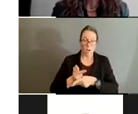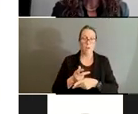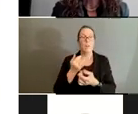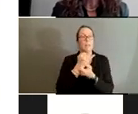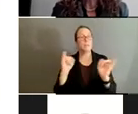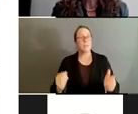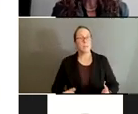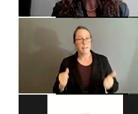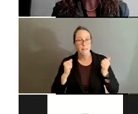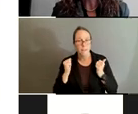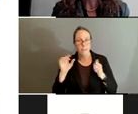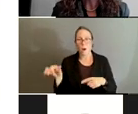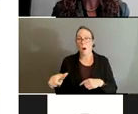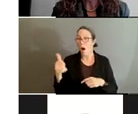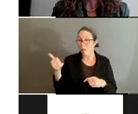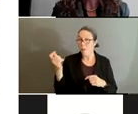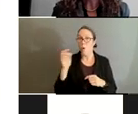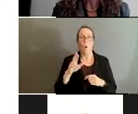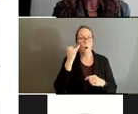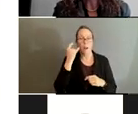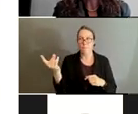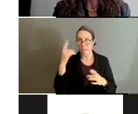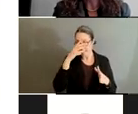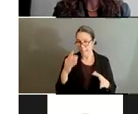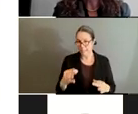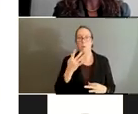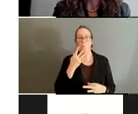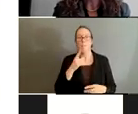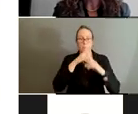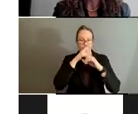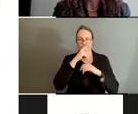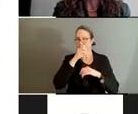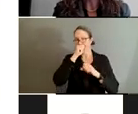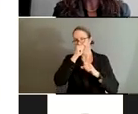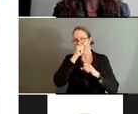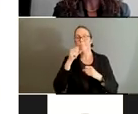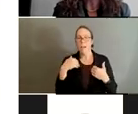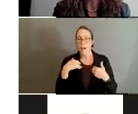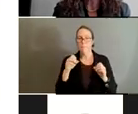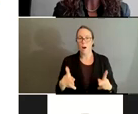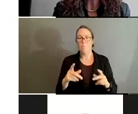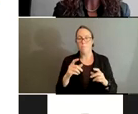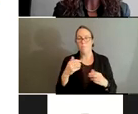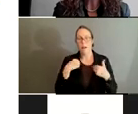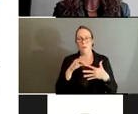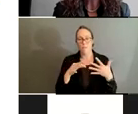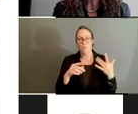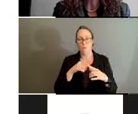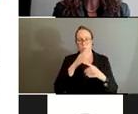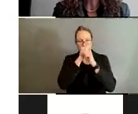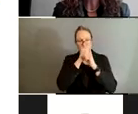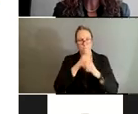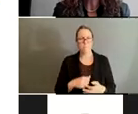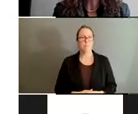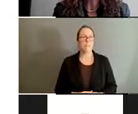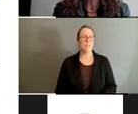living, other, or if they opted to prefer not to answer, they also have that option as well. And then